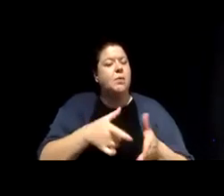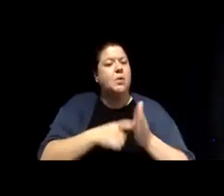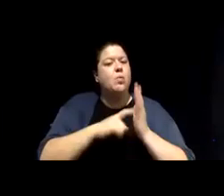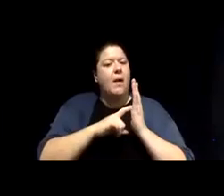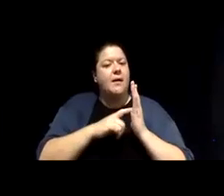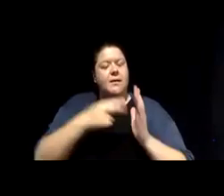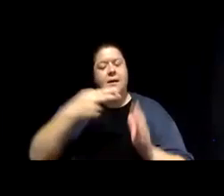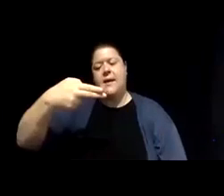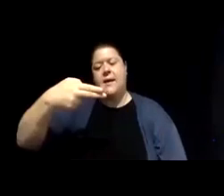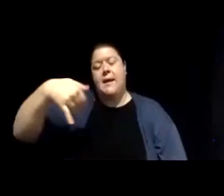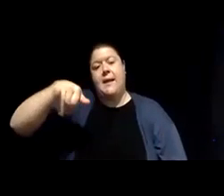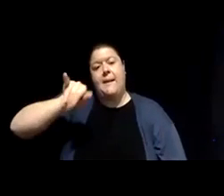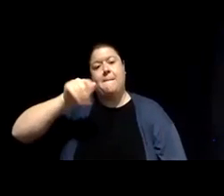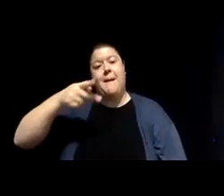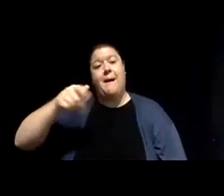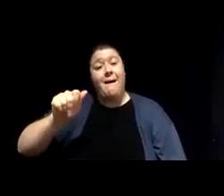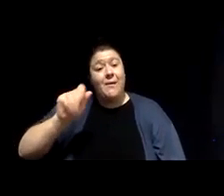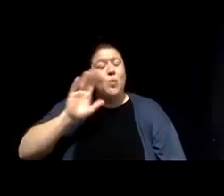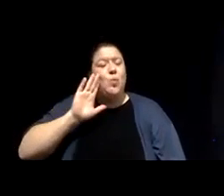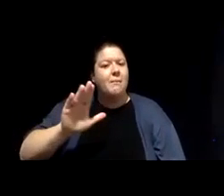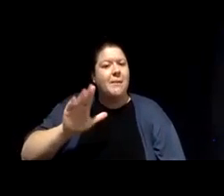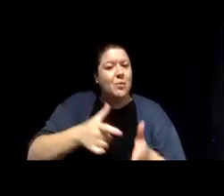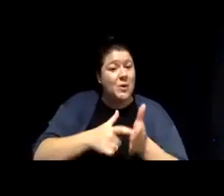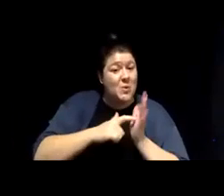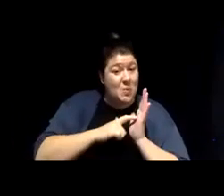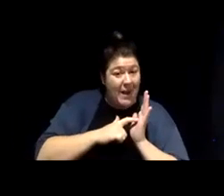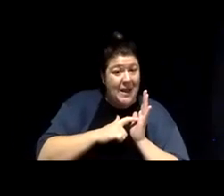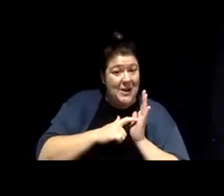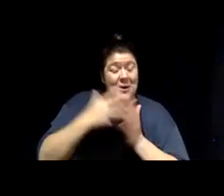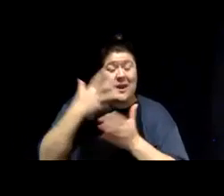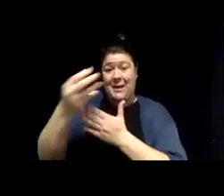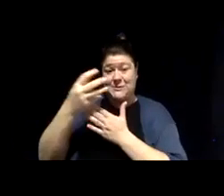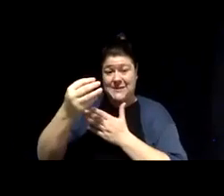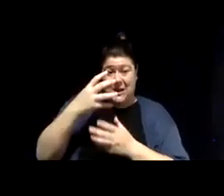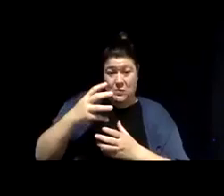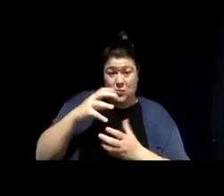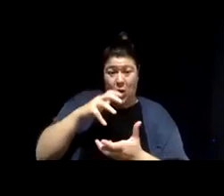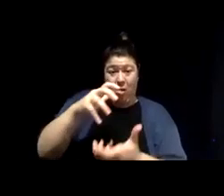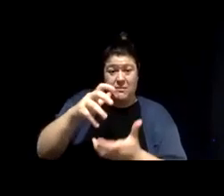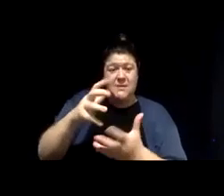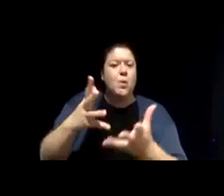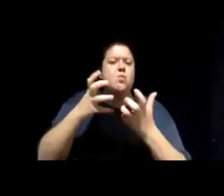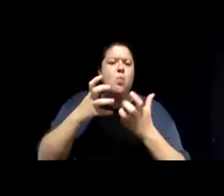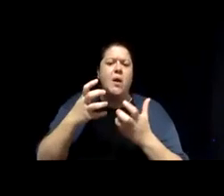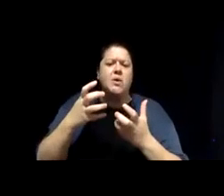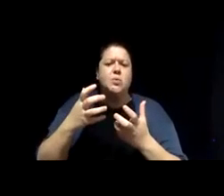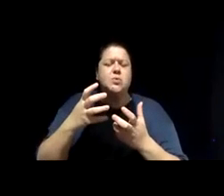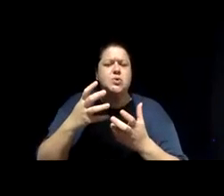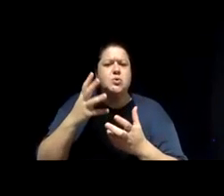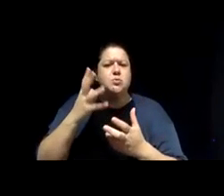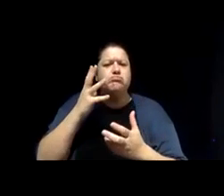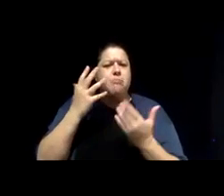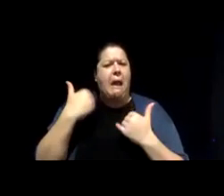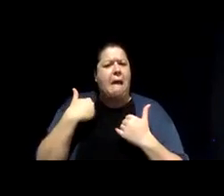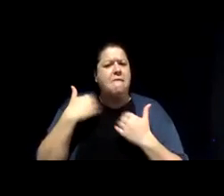HIPAA certificate is something that is going to be required of you, and we're making sure that you have that as well. And